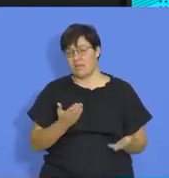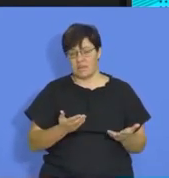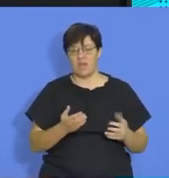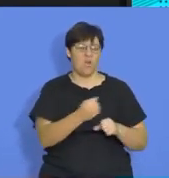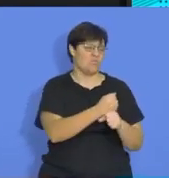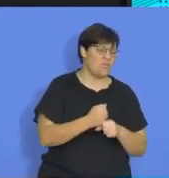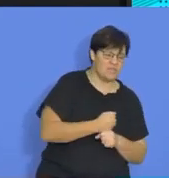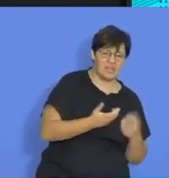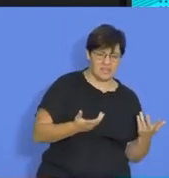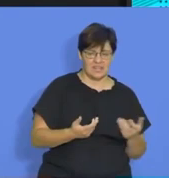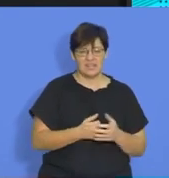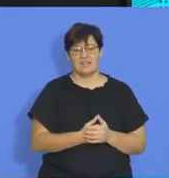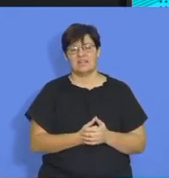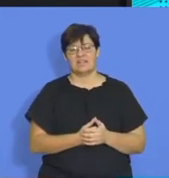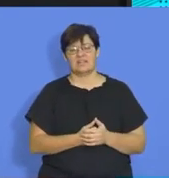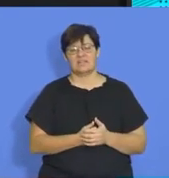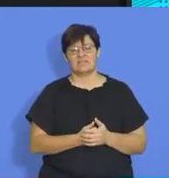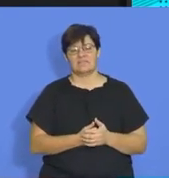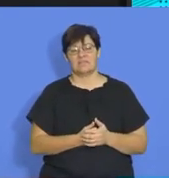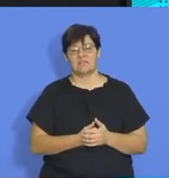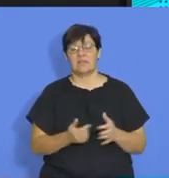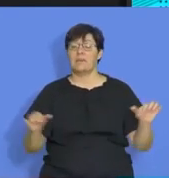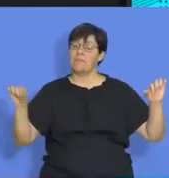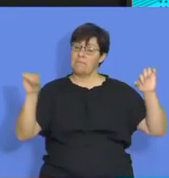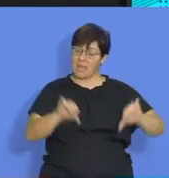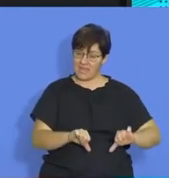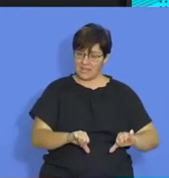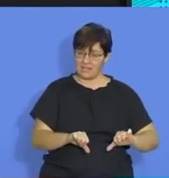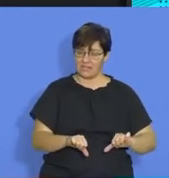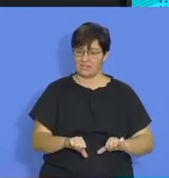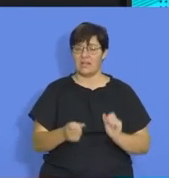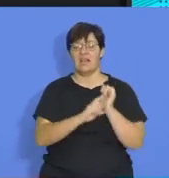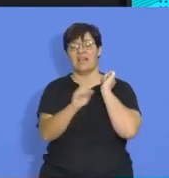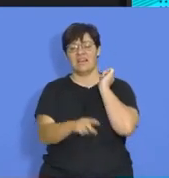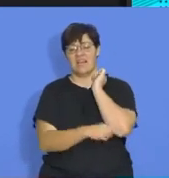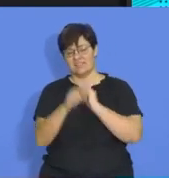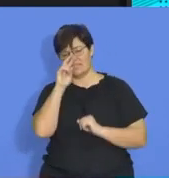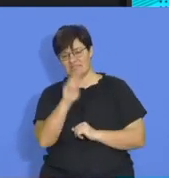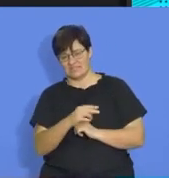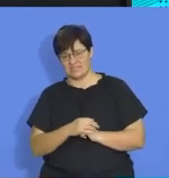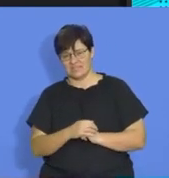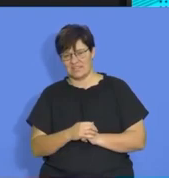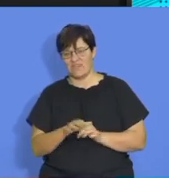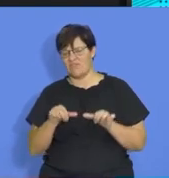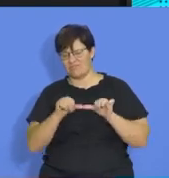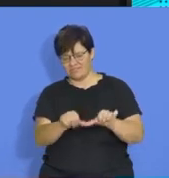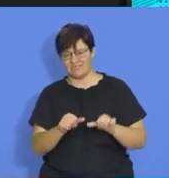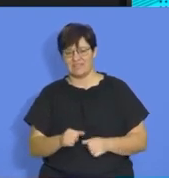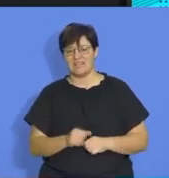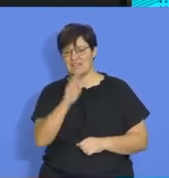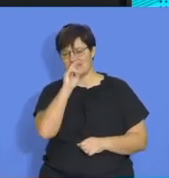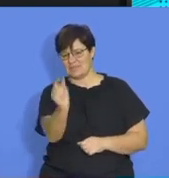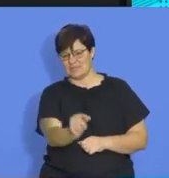maybe a glass of water, if you can, maybe a cup of coffee, and then we will come back, look at the